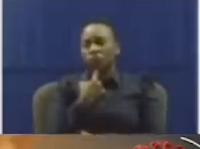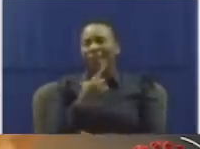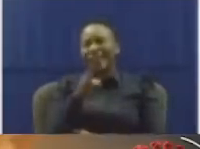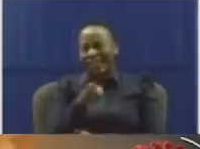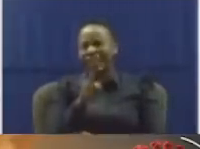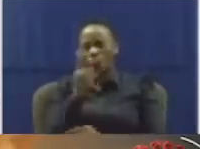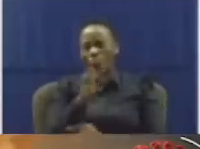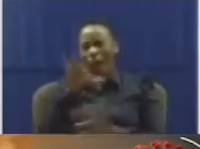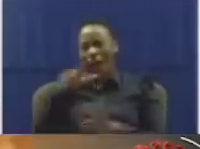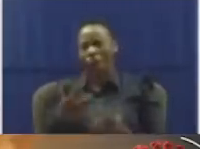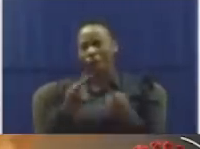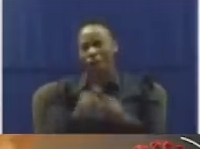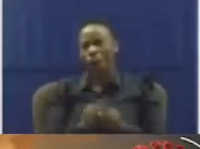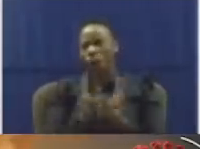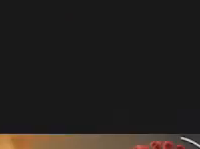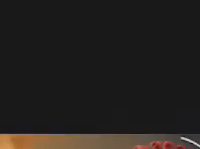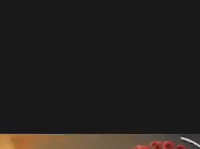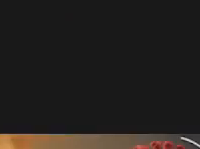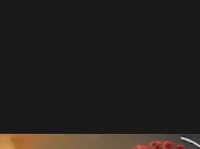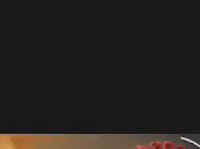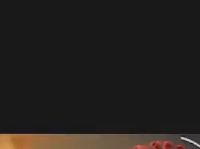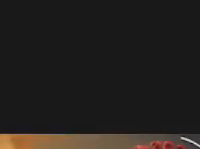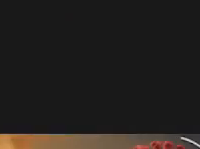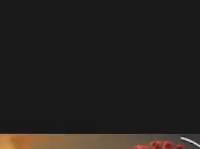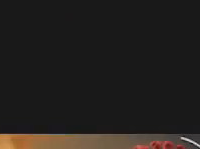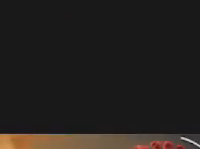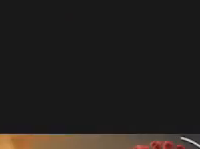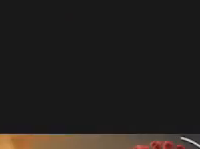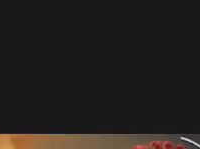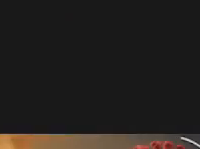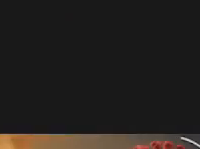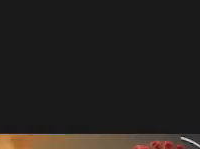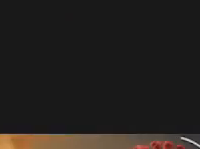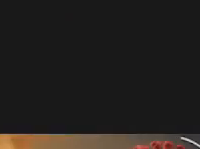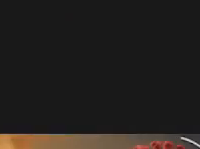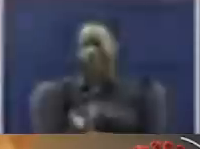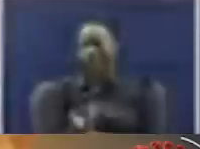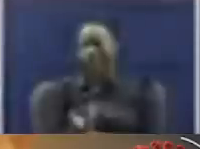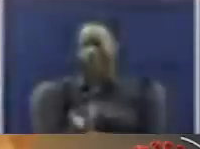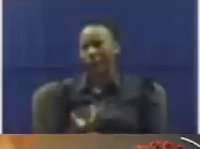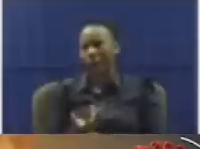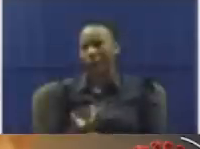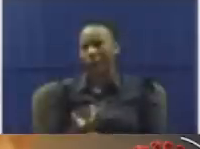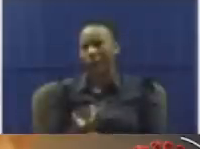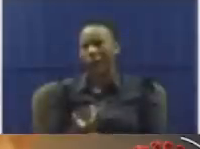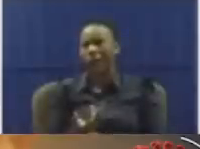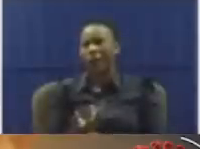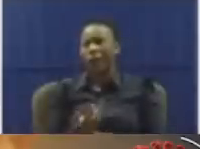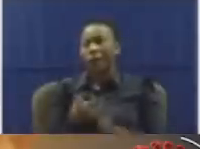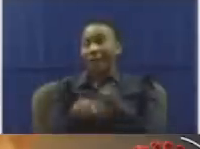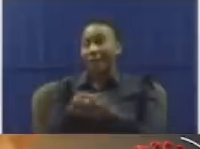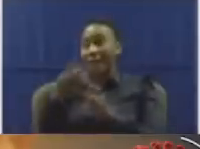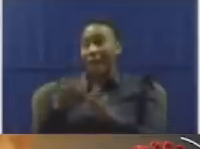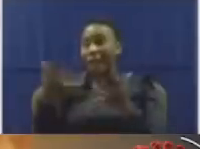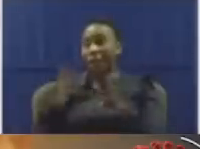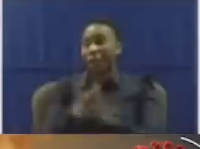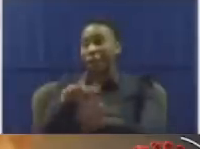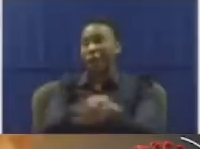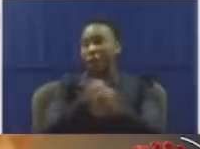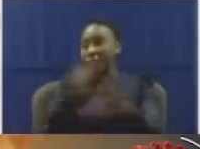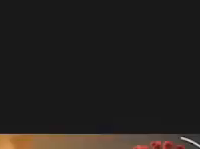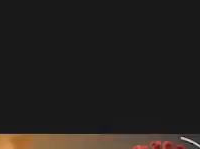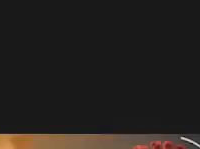African. What a hardworking, tax-paying citizen would make of a remote farmhouse somewhere where tens of